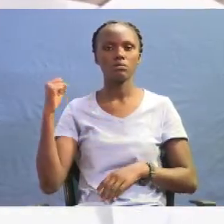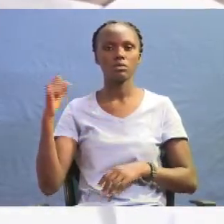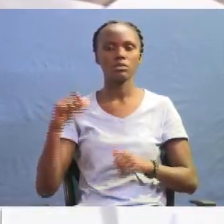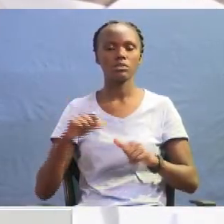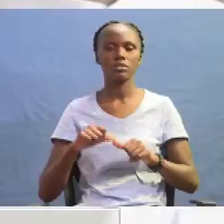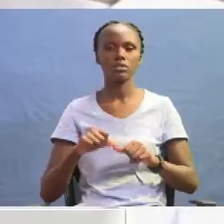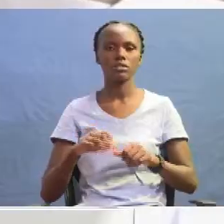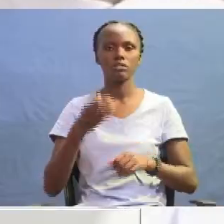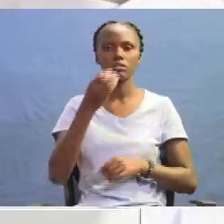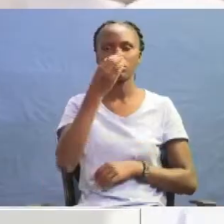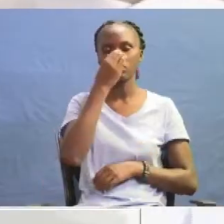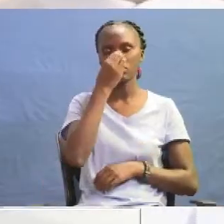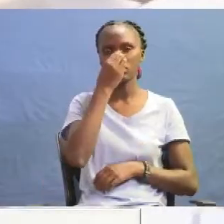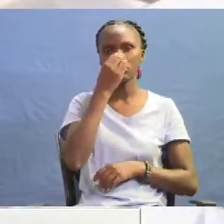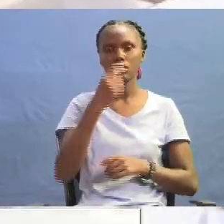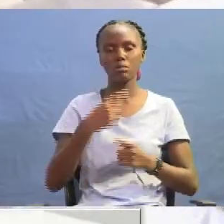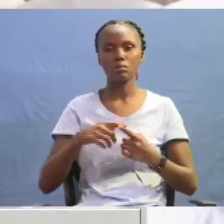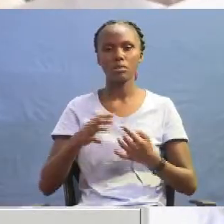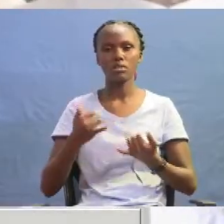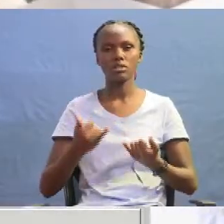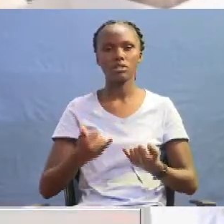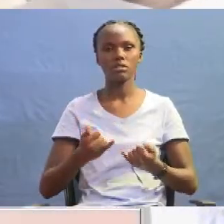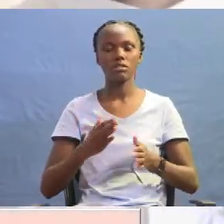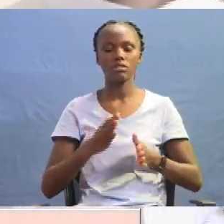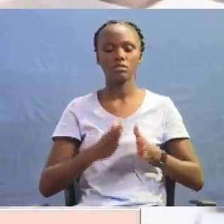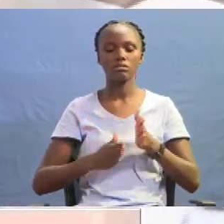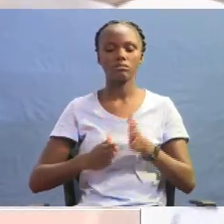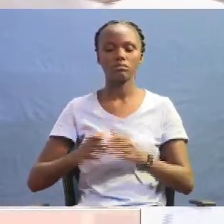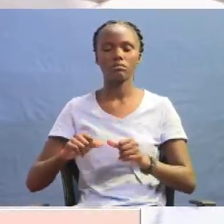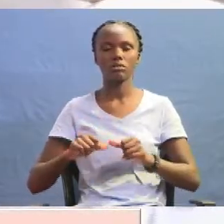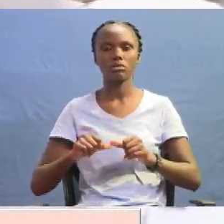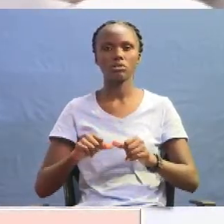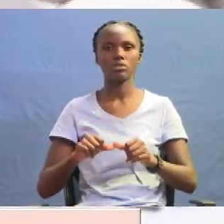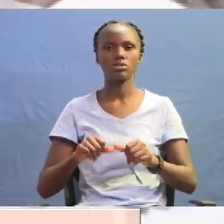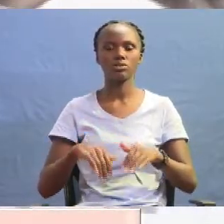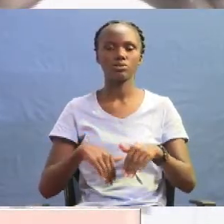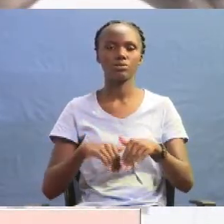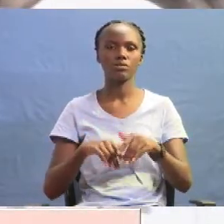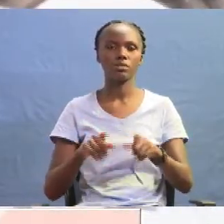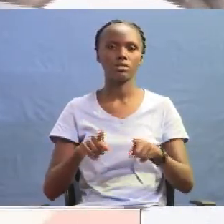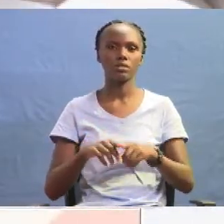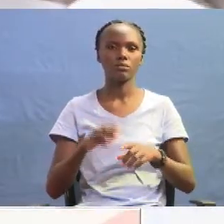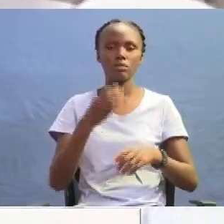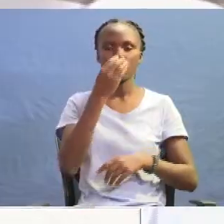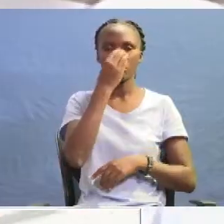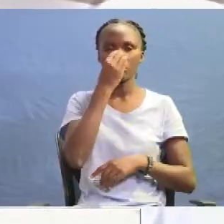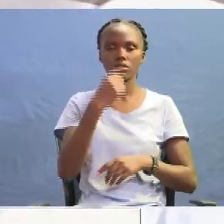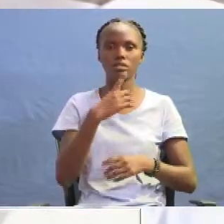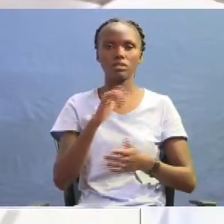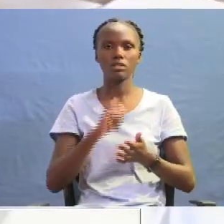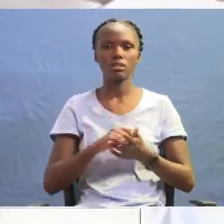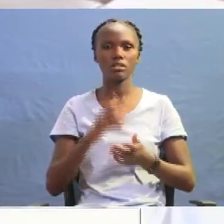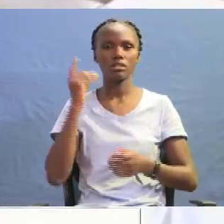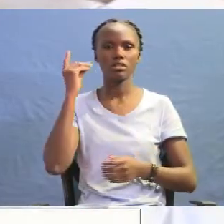president. It's part of that plan that we are trying to follow up. The president had given a directive that